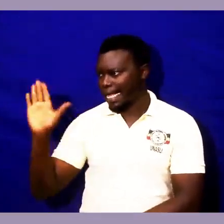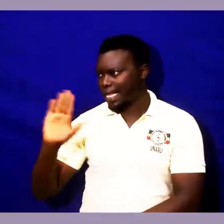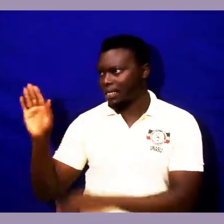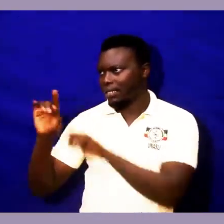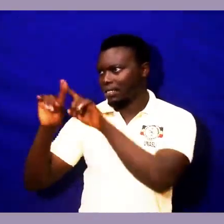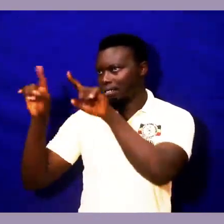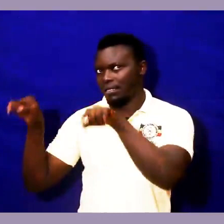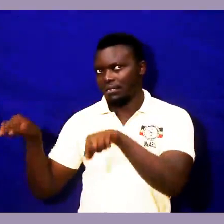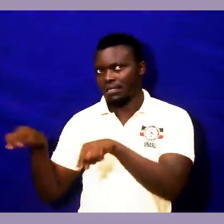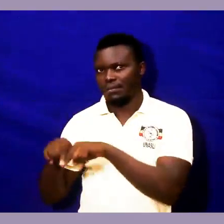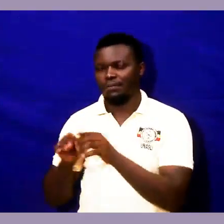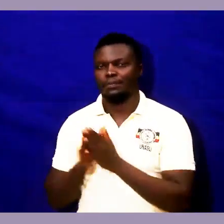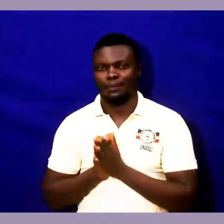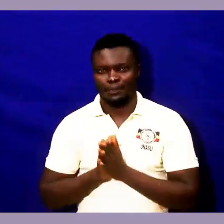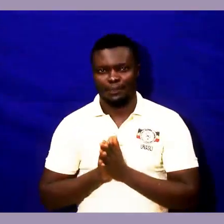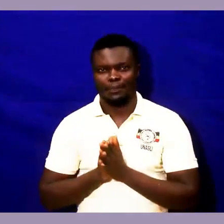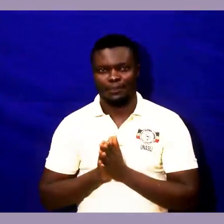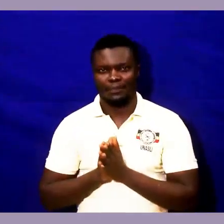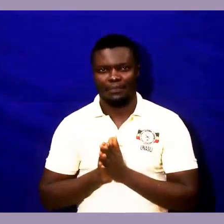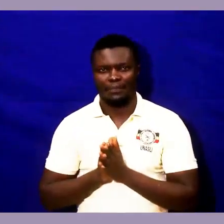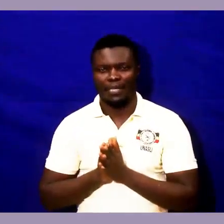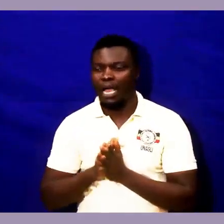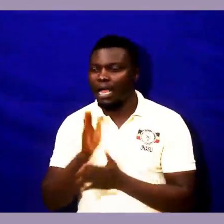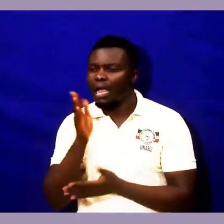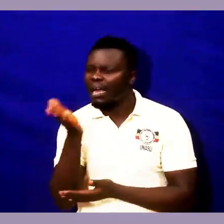clean the blackboard.